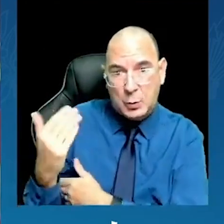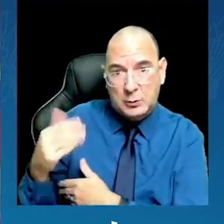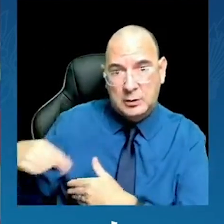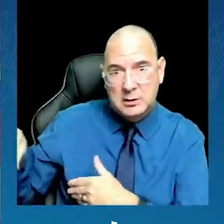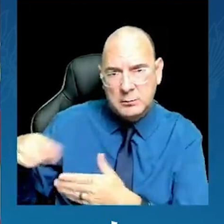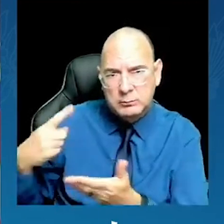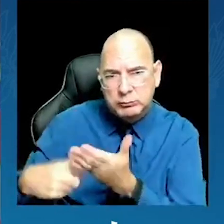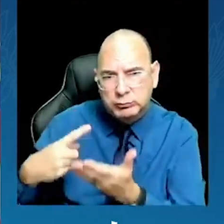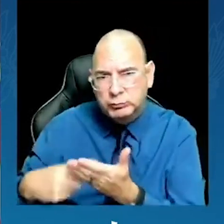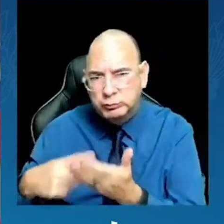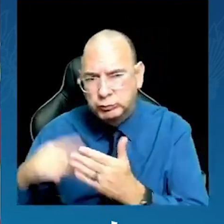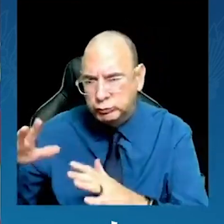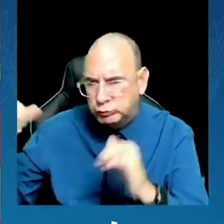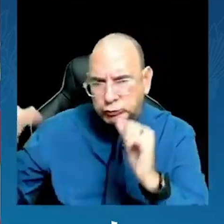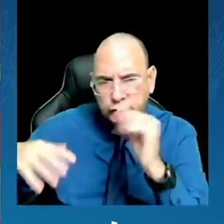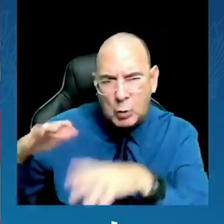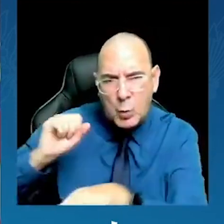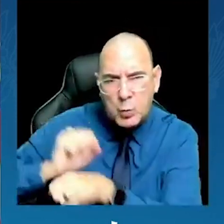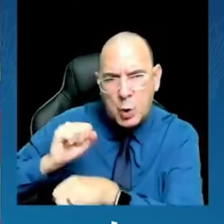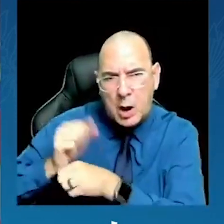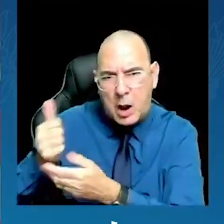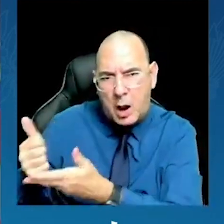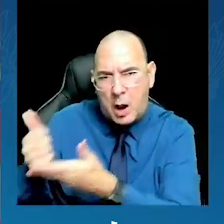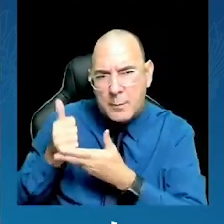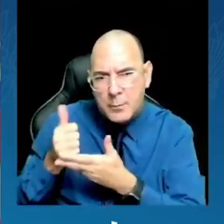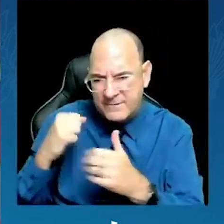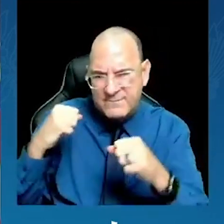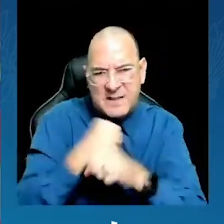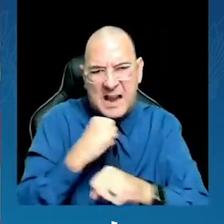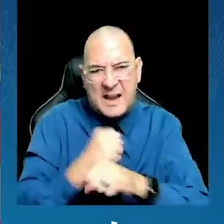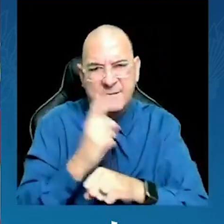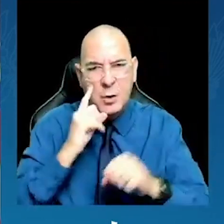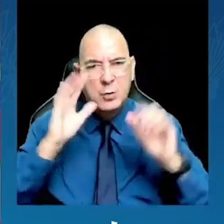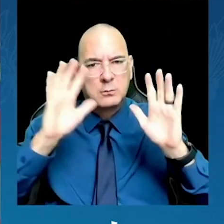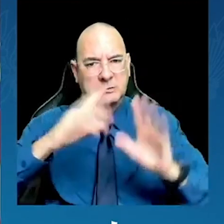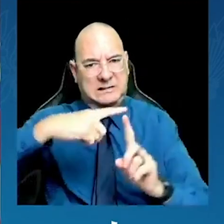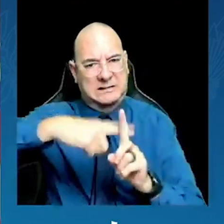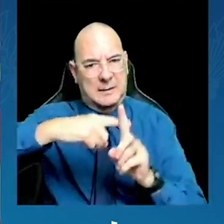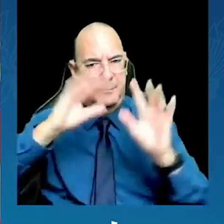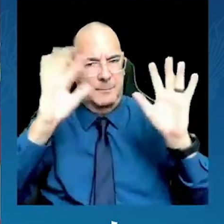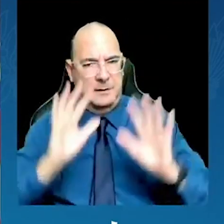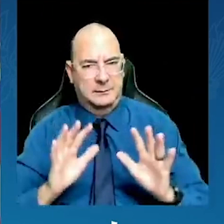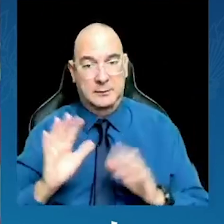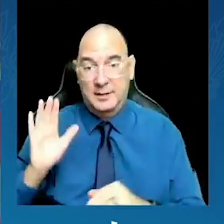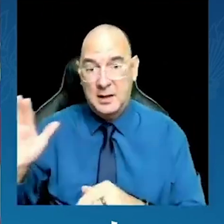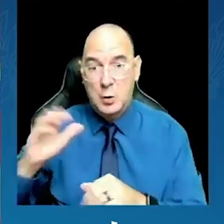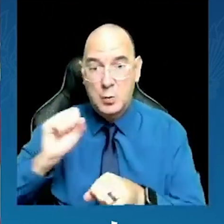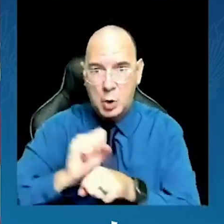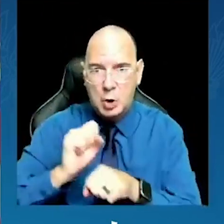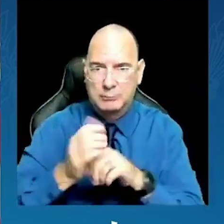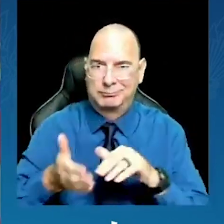fight the climate crisis. Their work is increasing the productivity of our